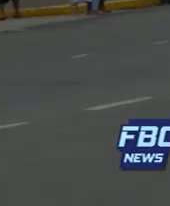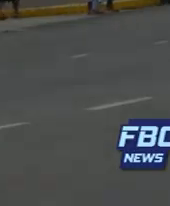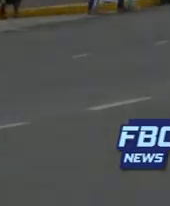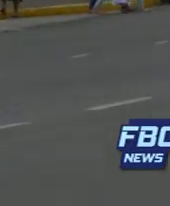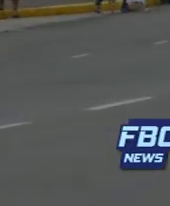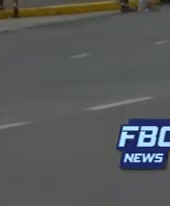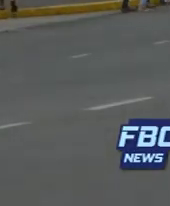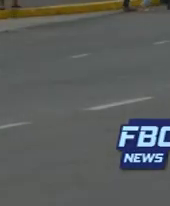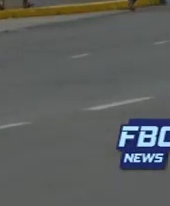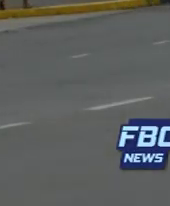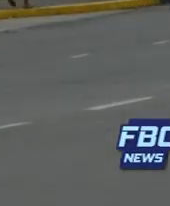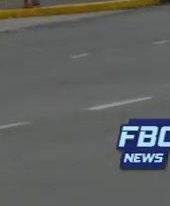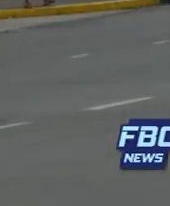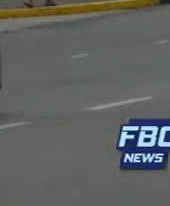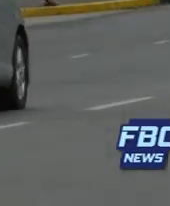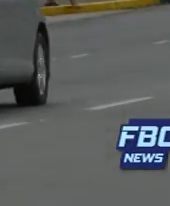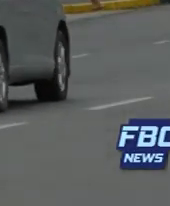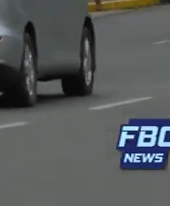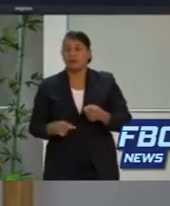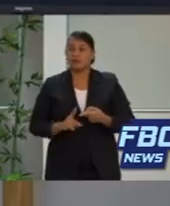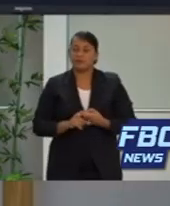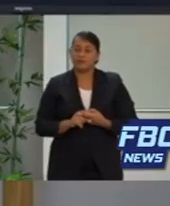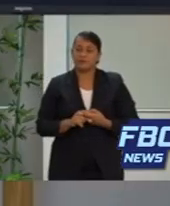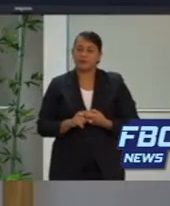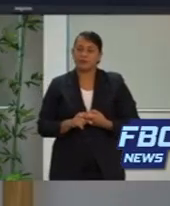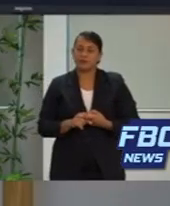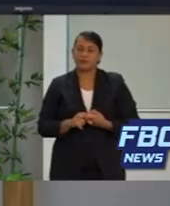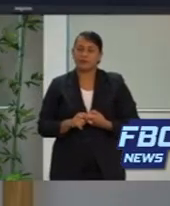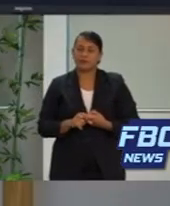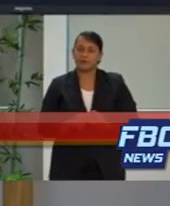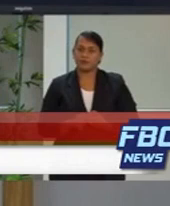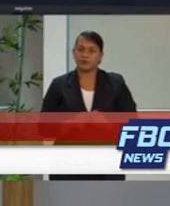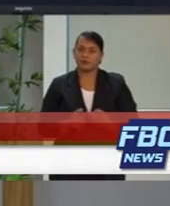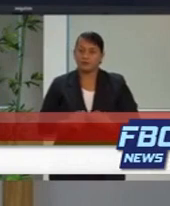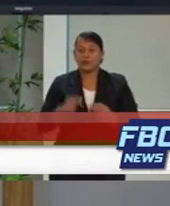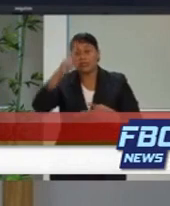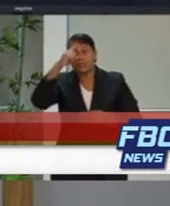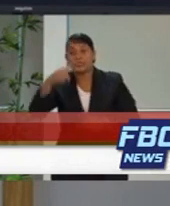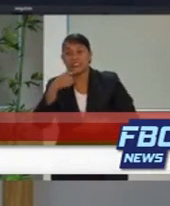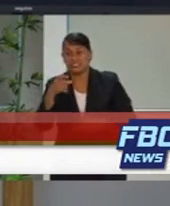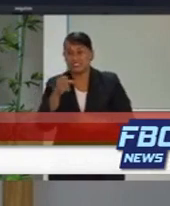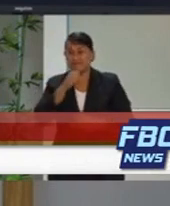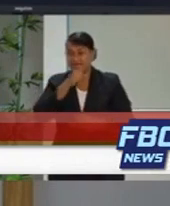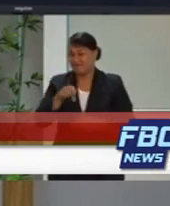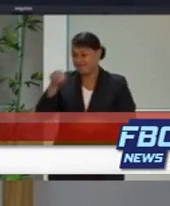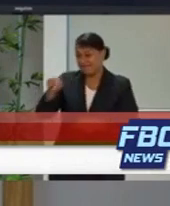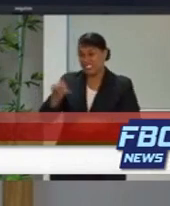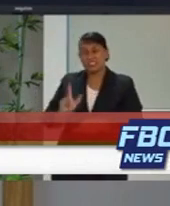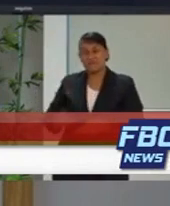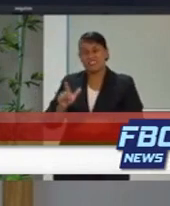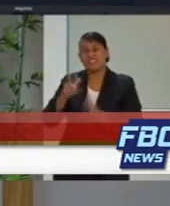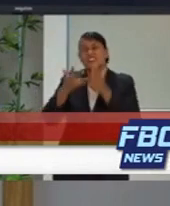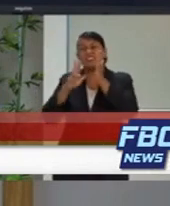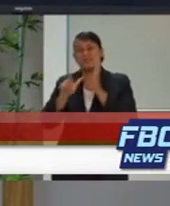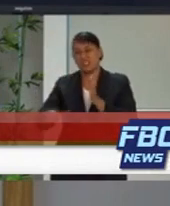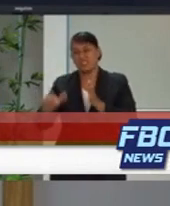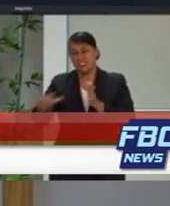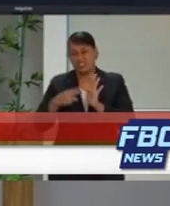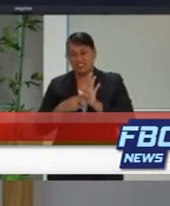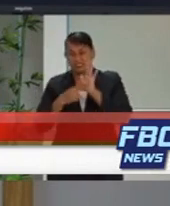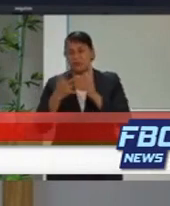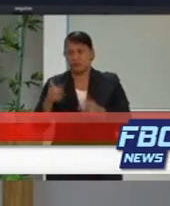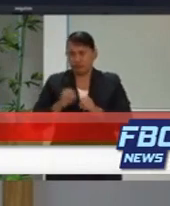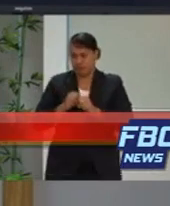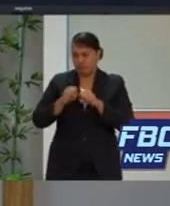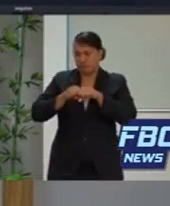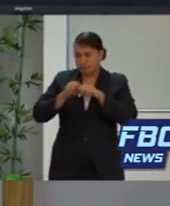of the 130 passengers. The patient in the north that began the cluster in the north, he went across on the